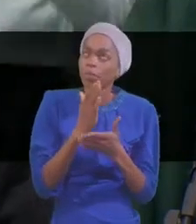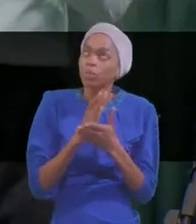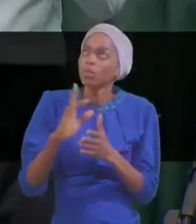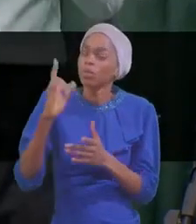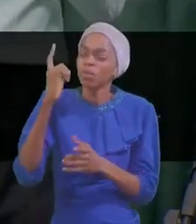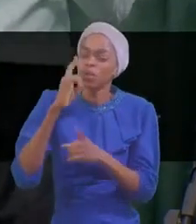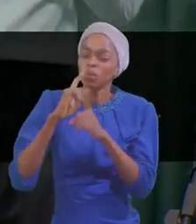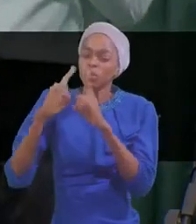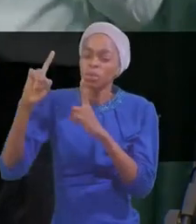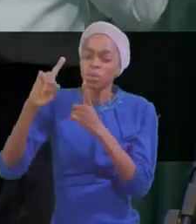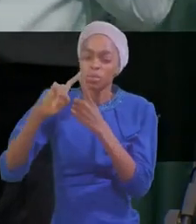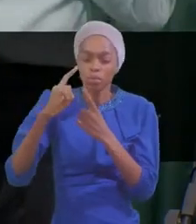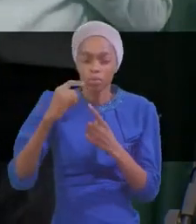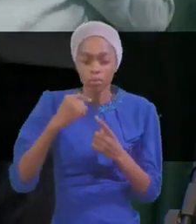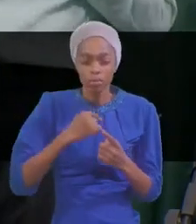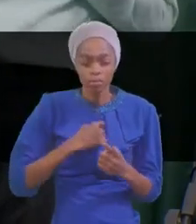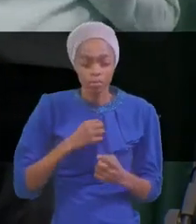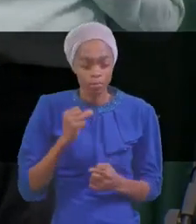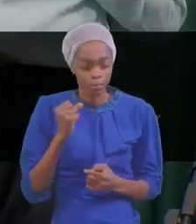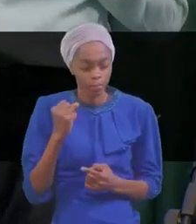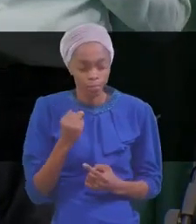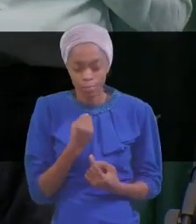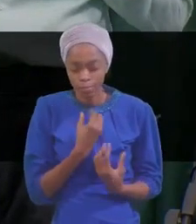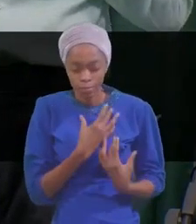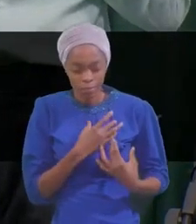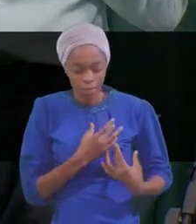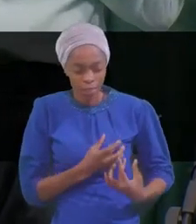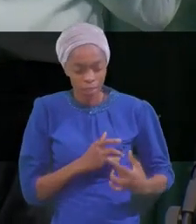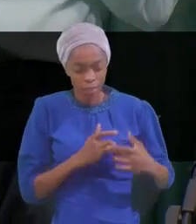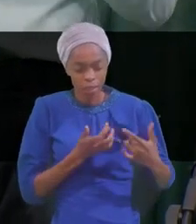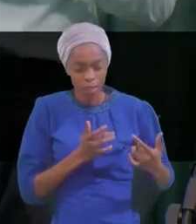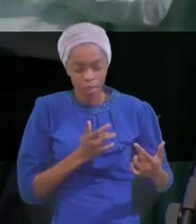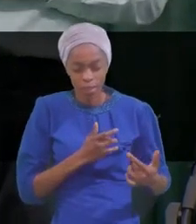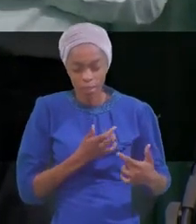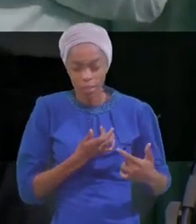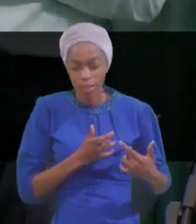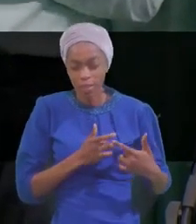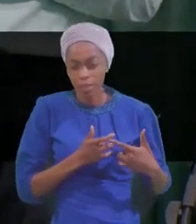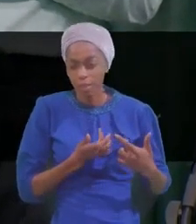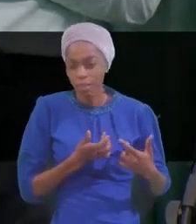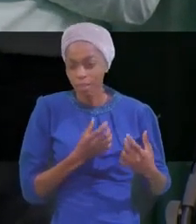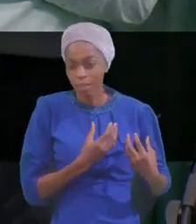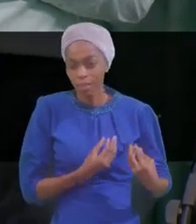heaven. Someone spoke to me so tenderly.